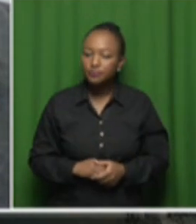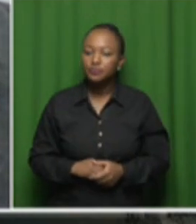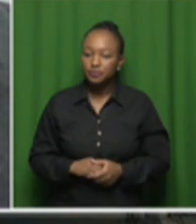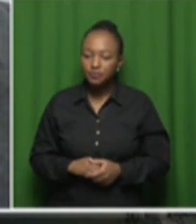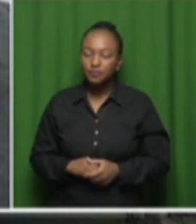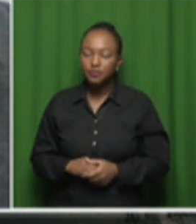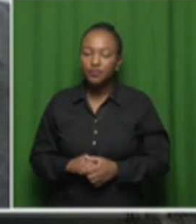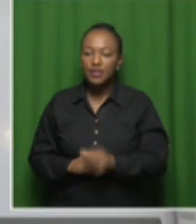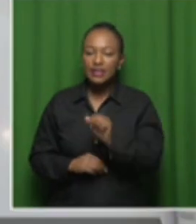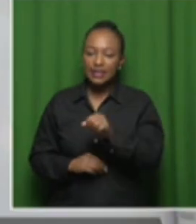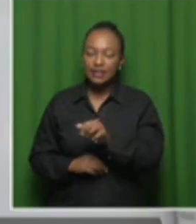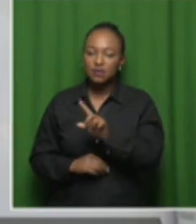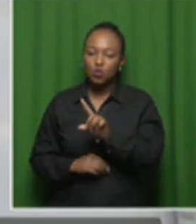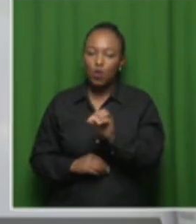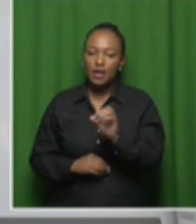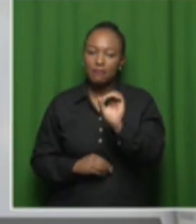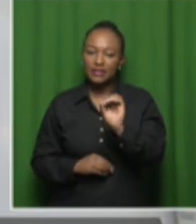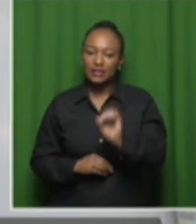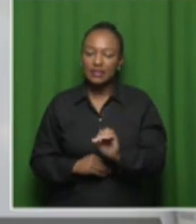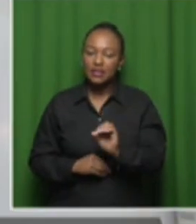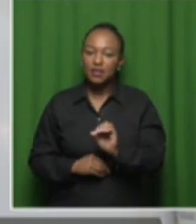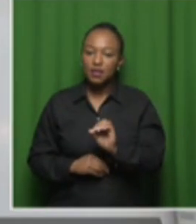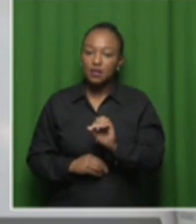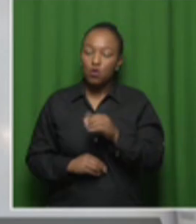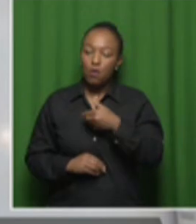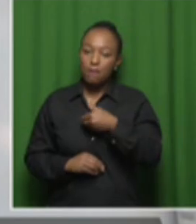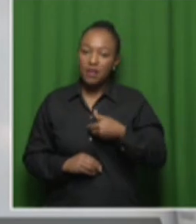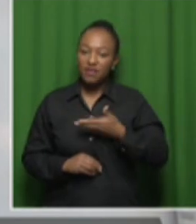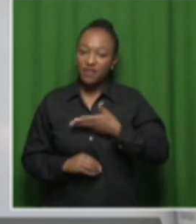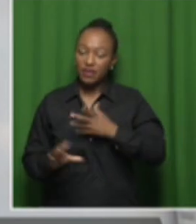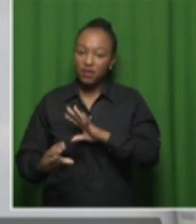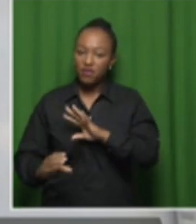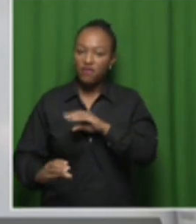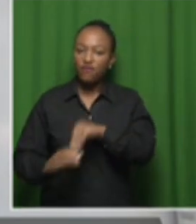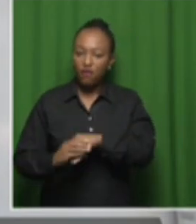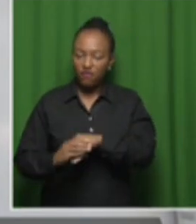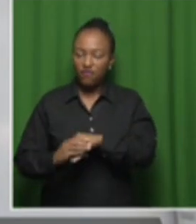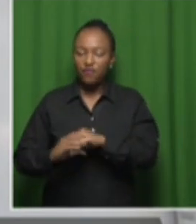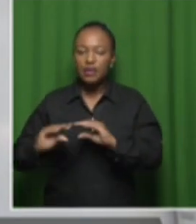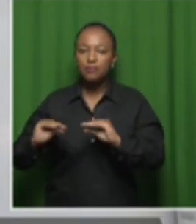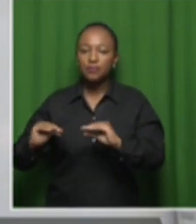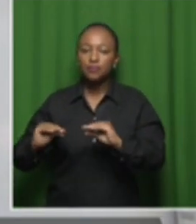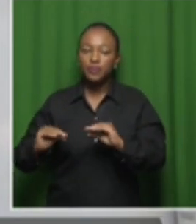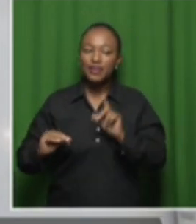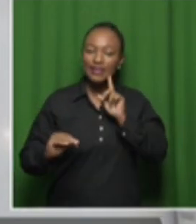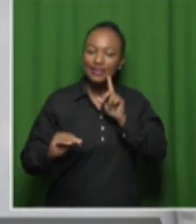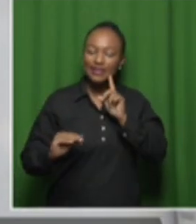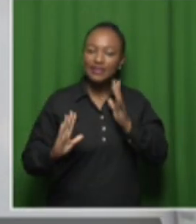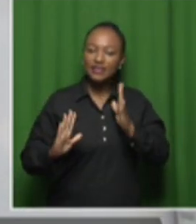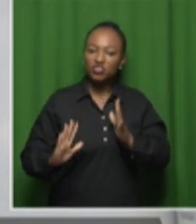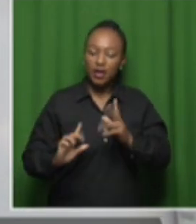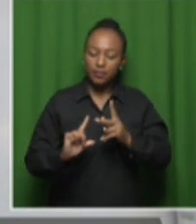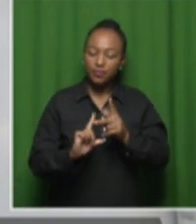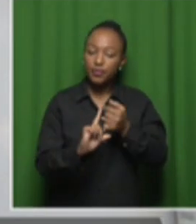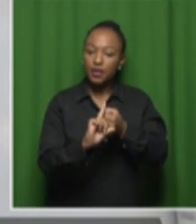100%. And the parental buy-in is very important, because as educators and as activists within the